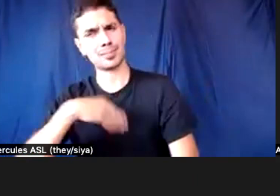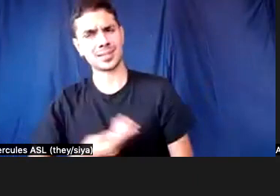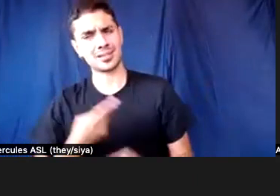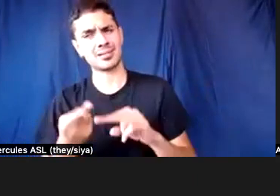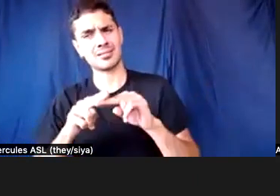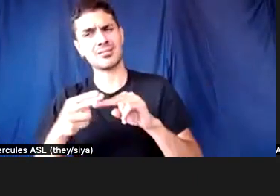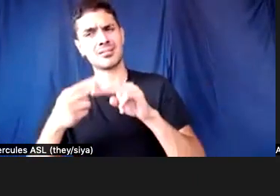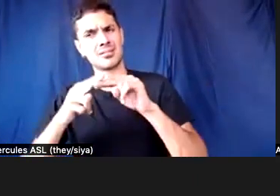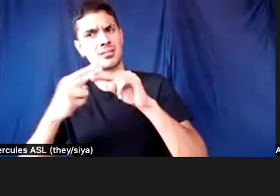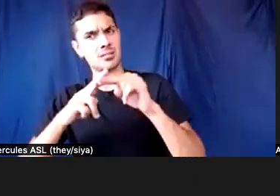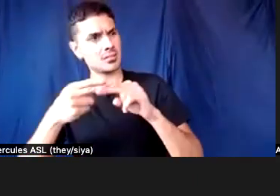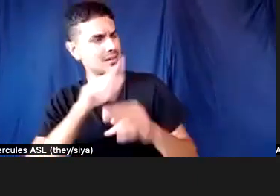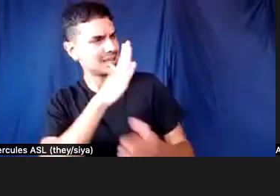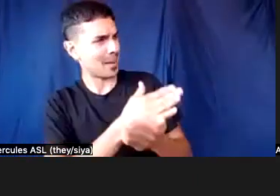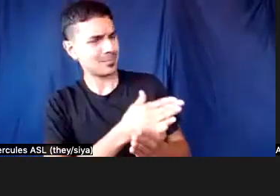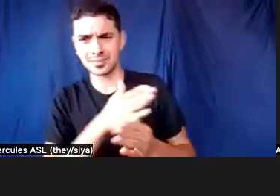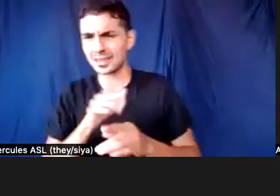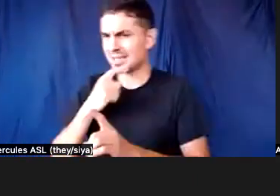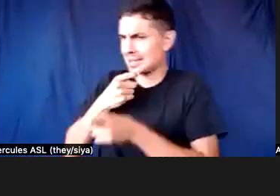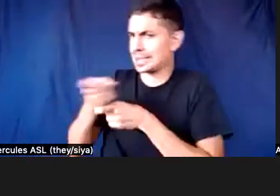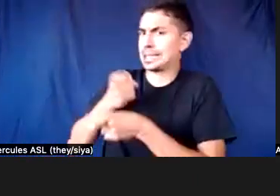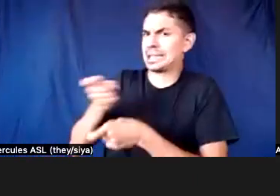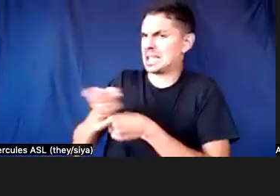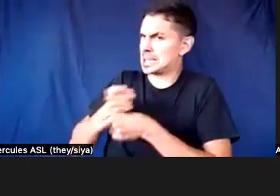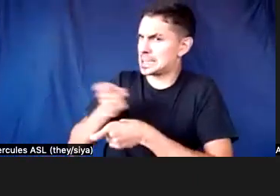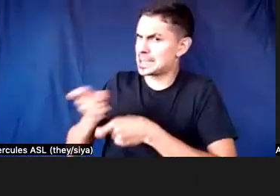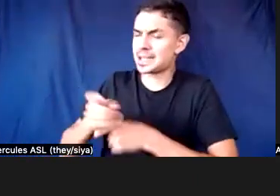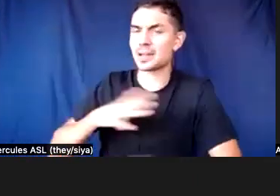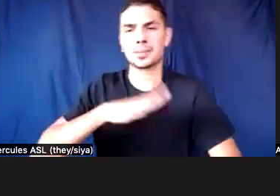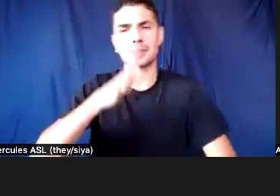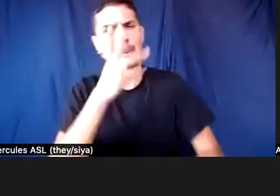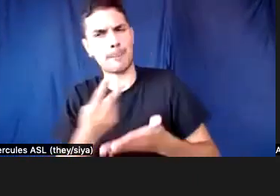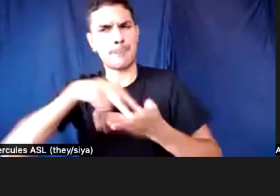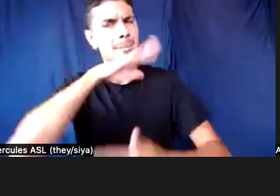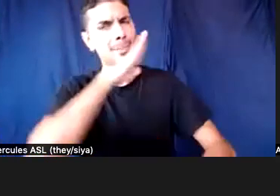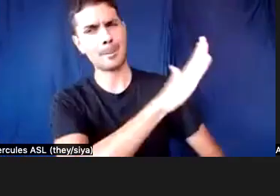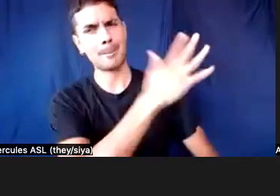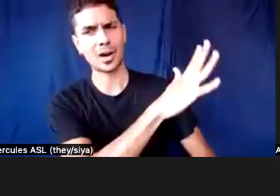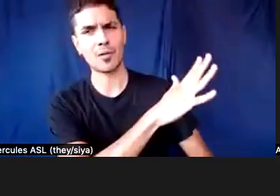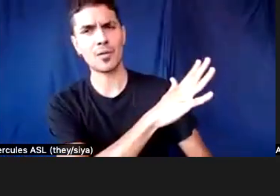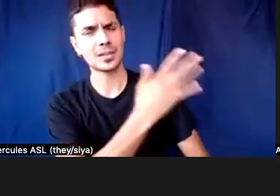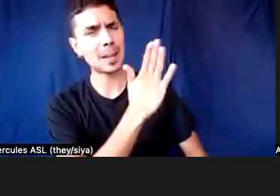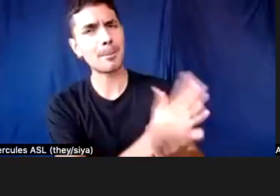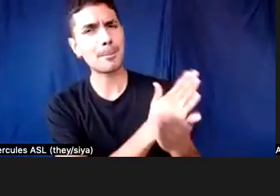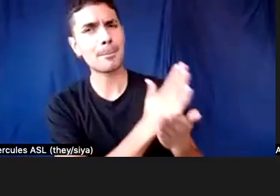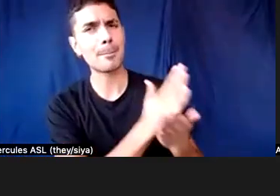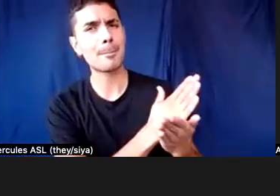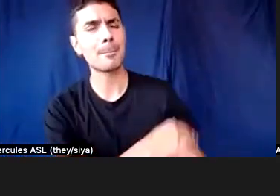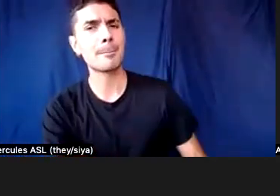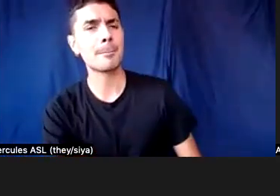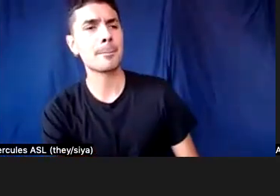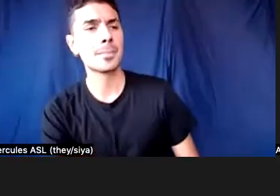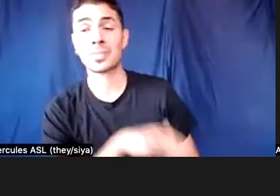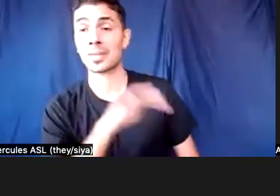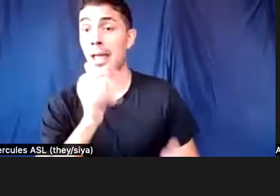teasing the granddaughter. And finally, the mom was able to stand up and say, stop. Right. And so in that moment, she modeled what it